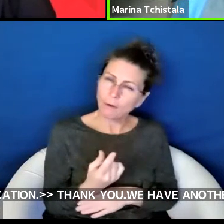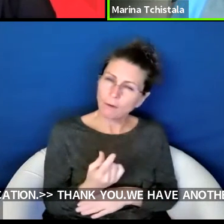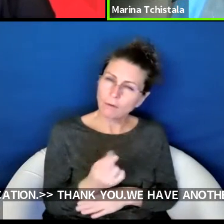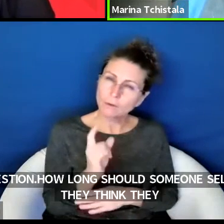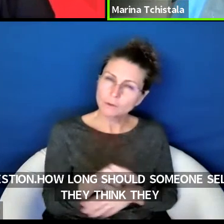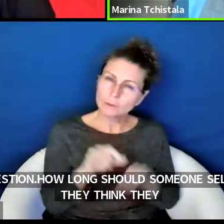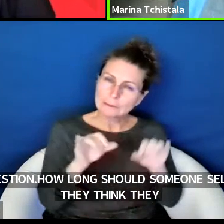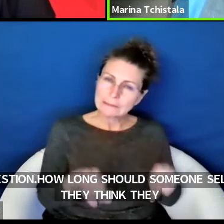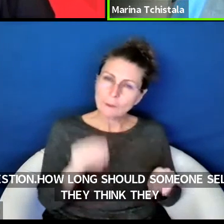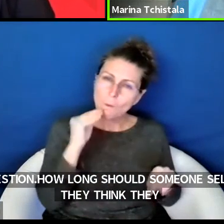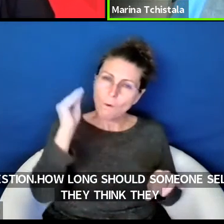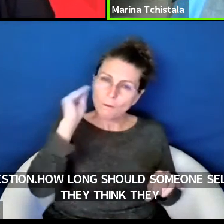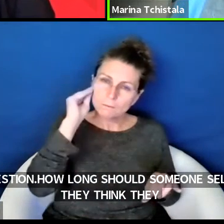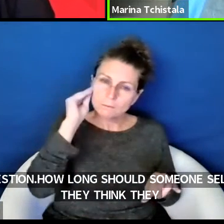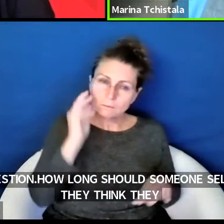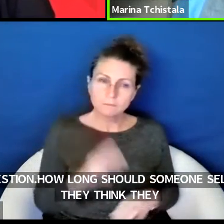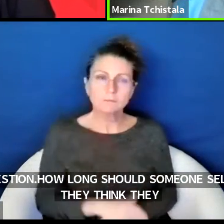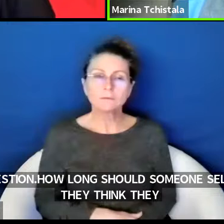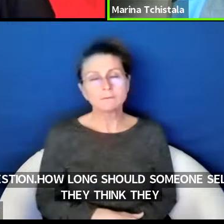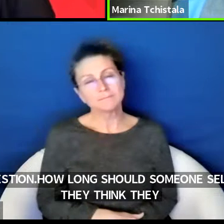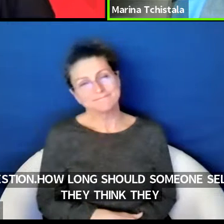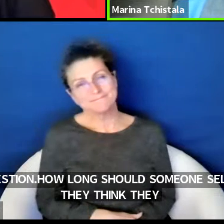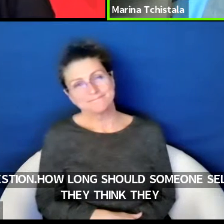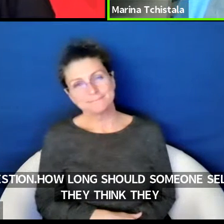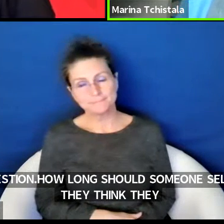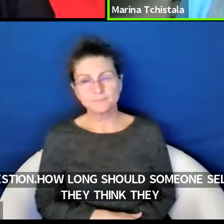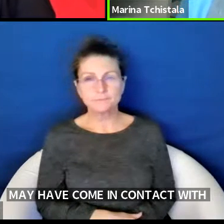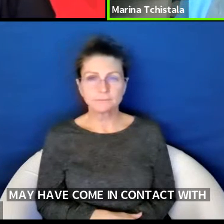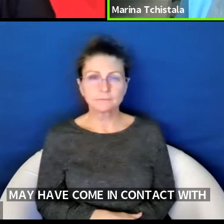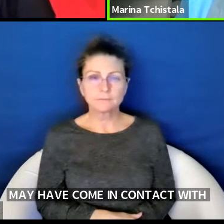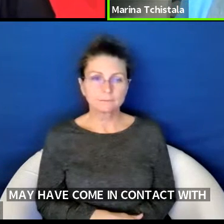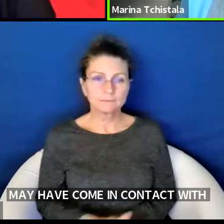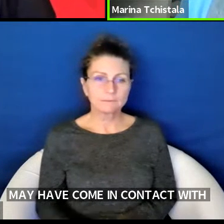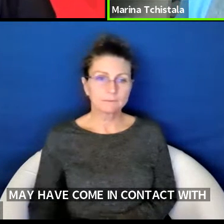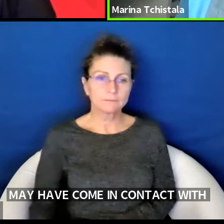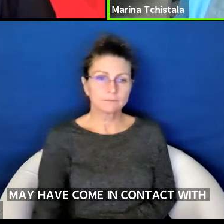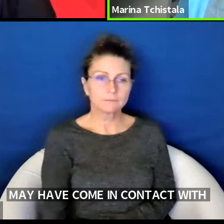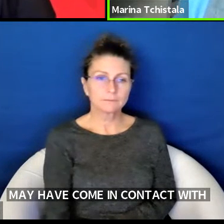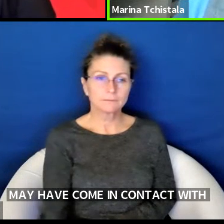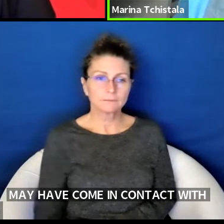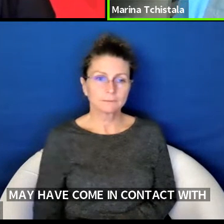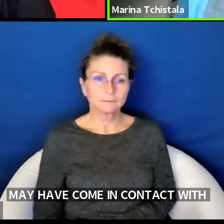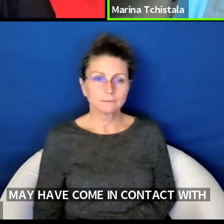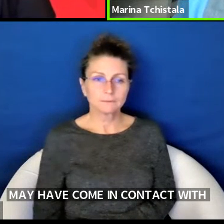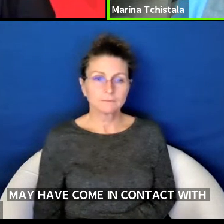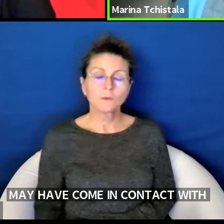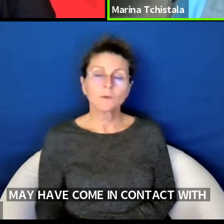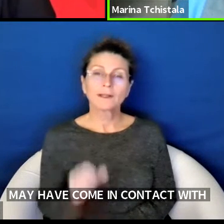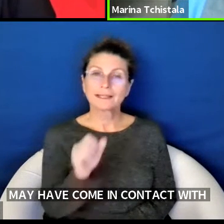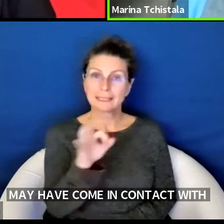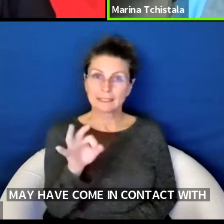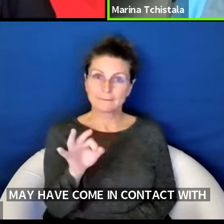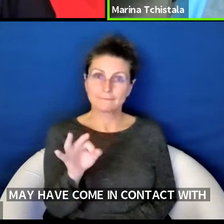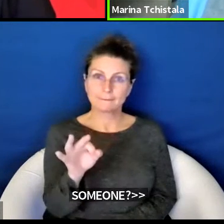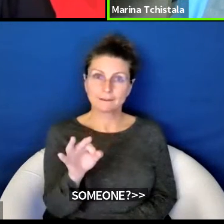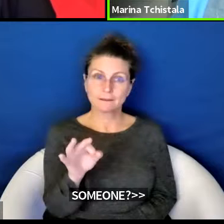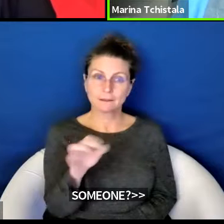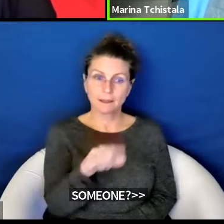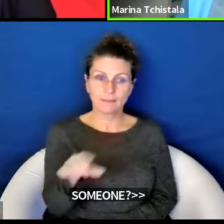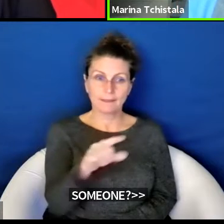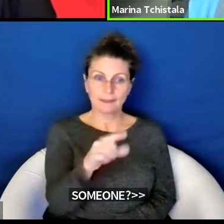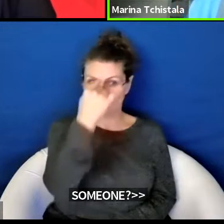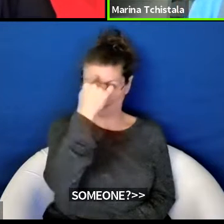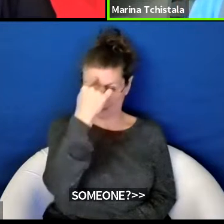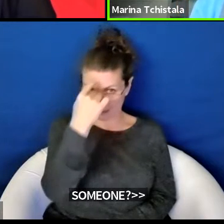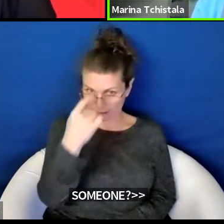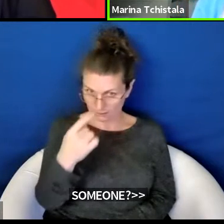To be cautious, if they we have to specify if they think they should come. If